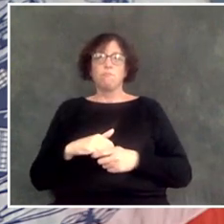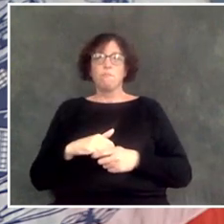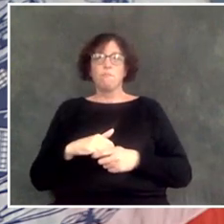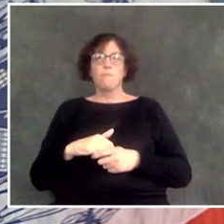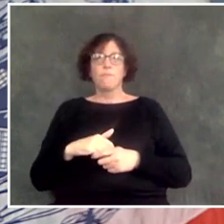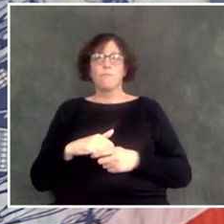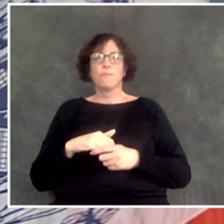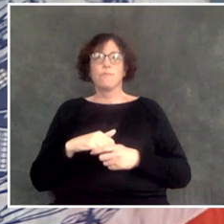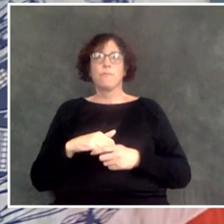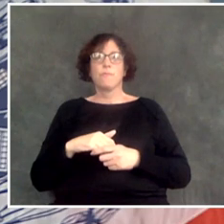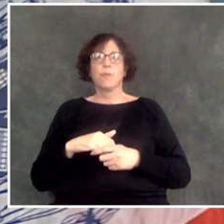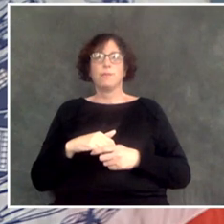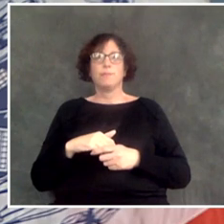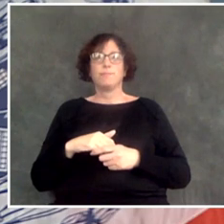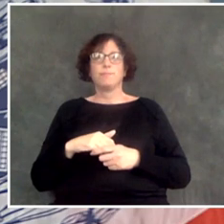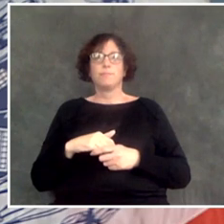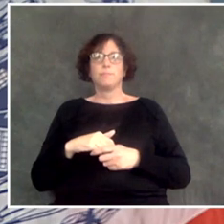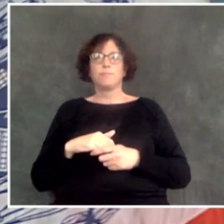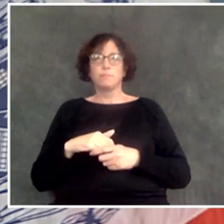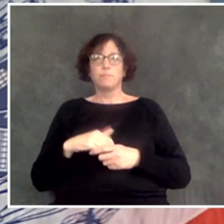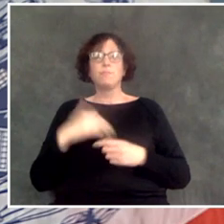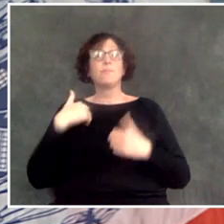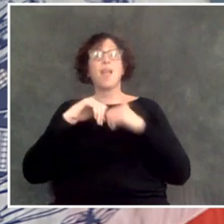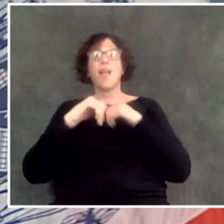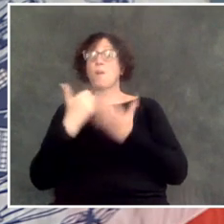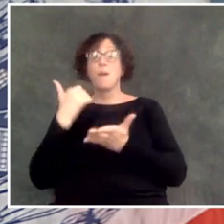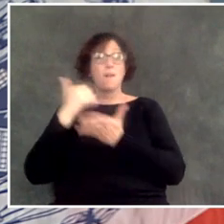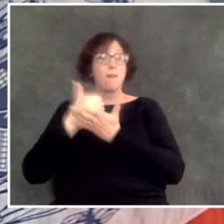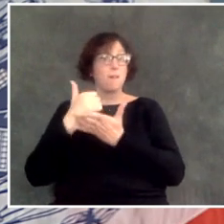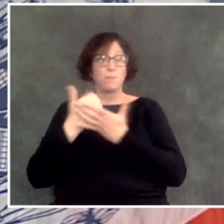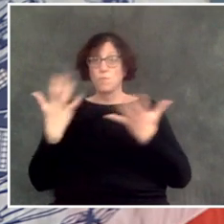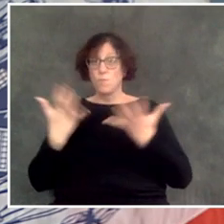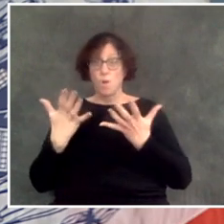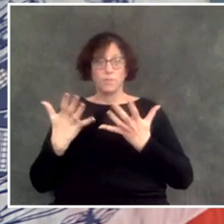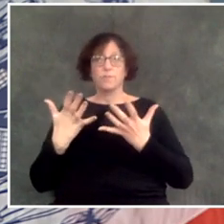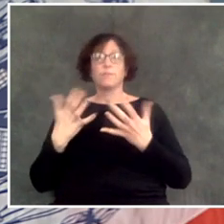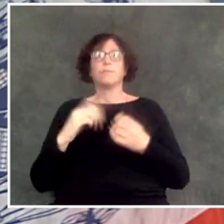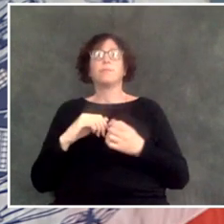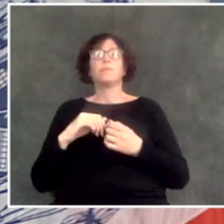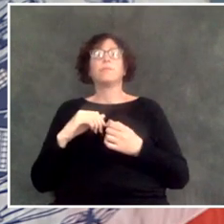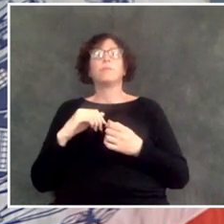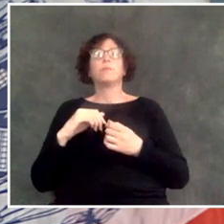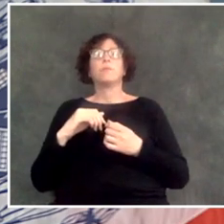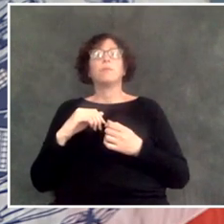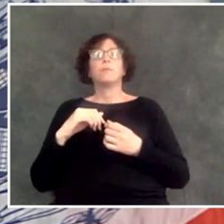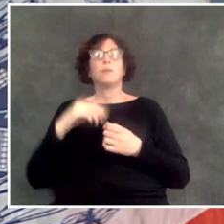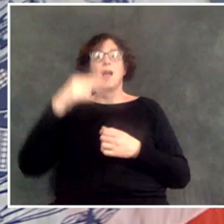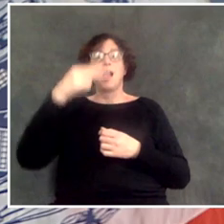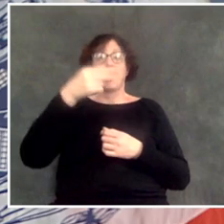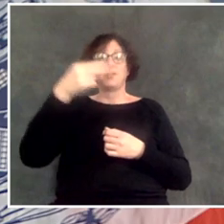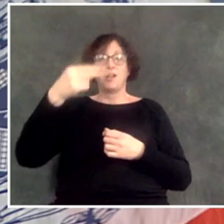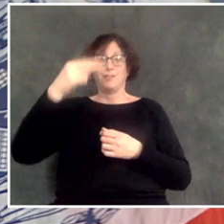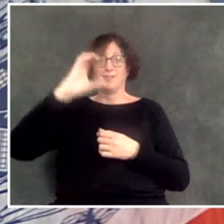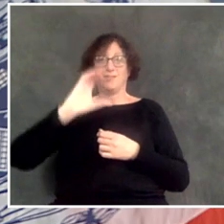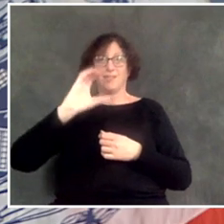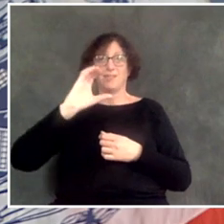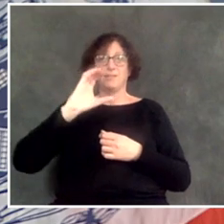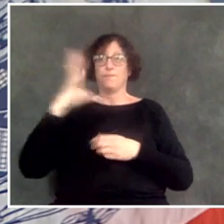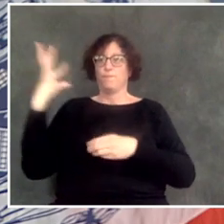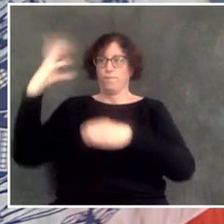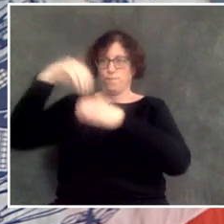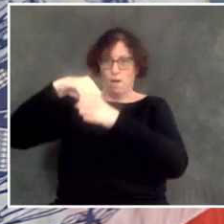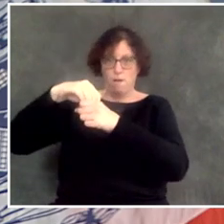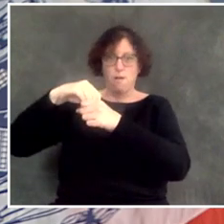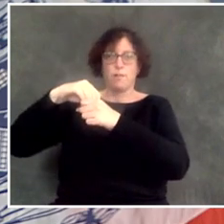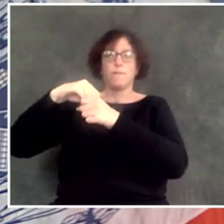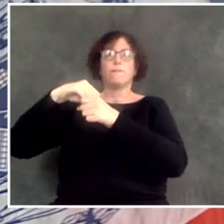for medical advice. People are scared, people looking for guidance who really don't need an EMT or a paramedic to show up. Every time